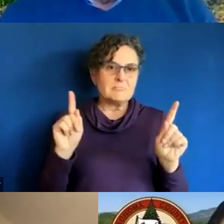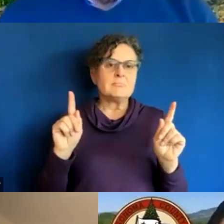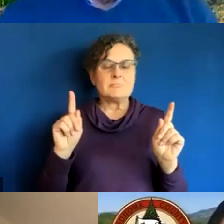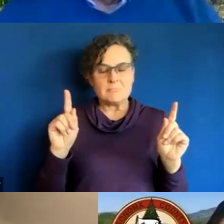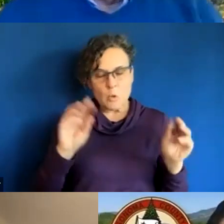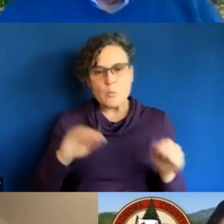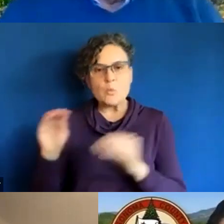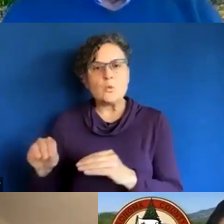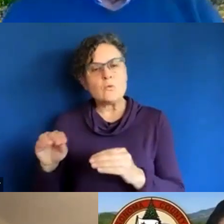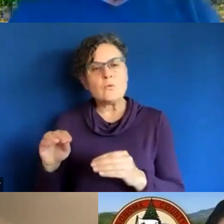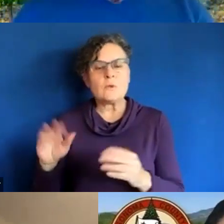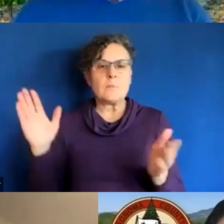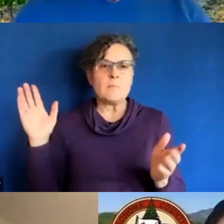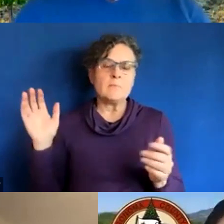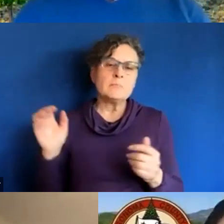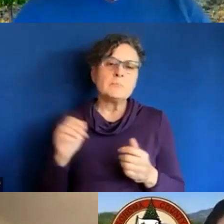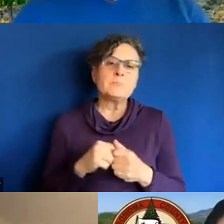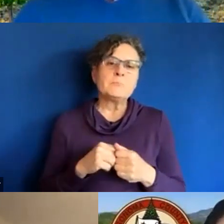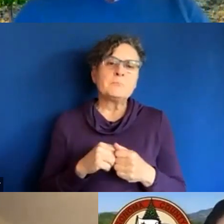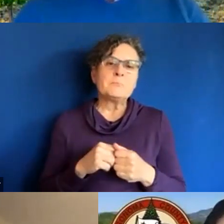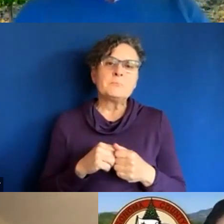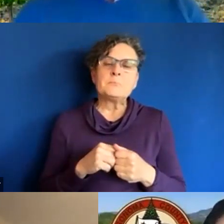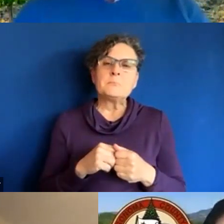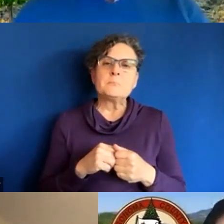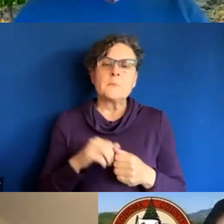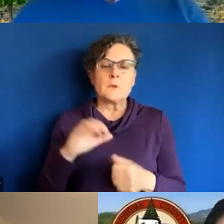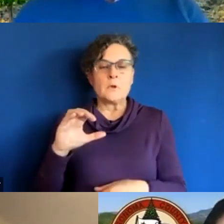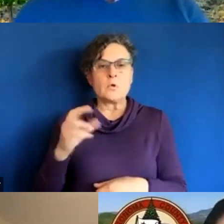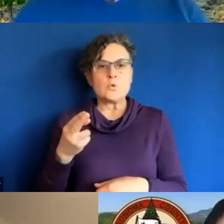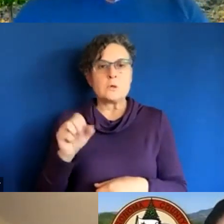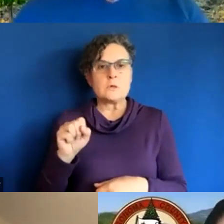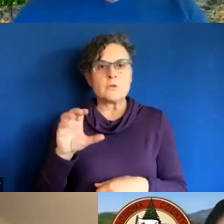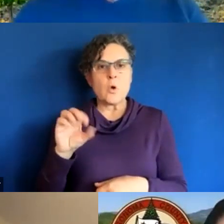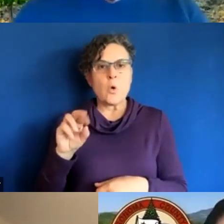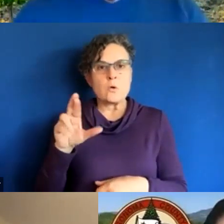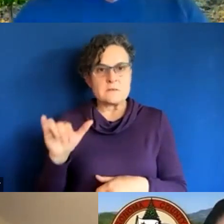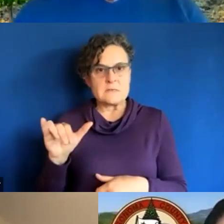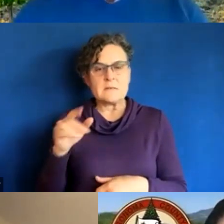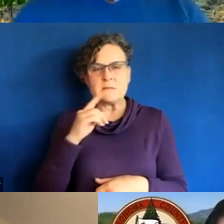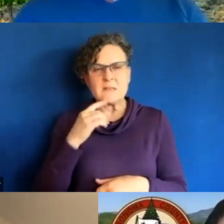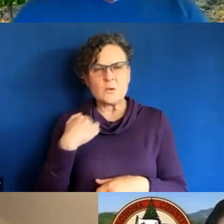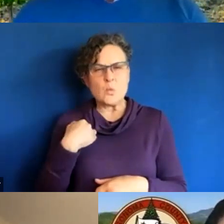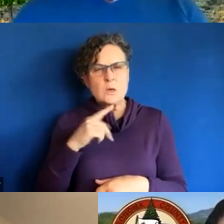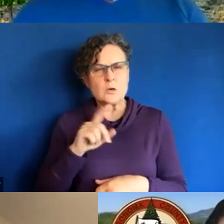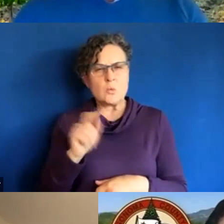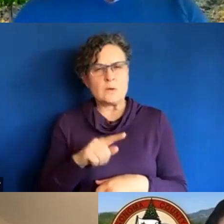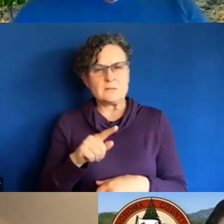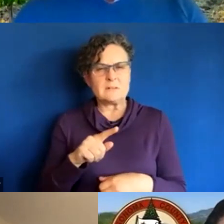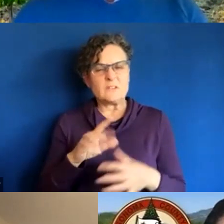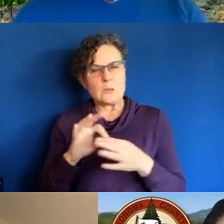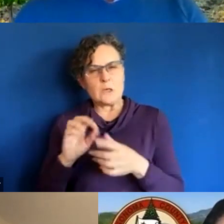So one of the questions that I saw has to do with CEQA. It doesn't mention CEQA, but it asks about